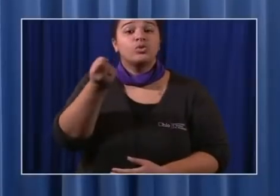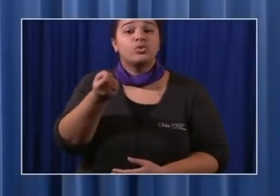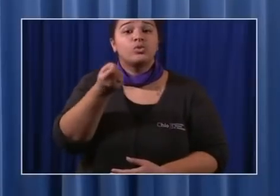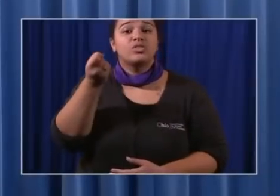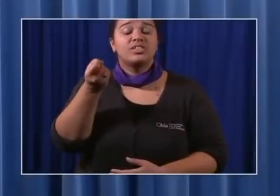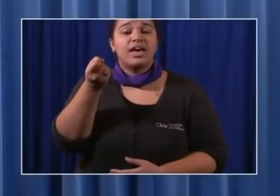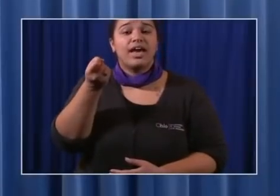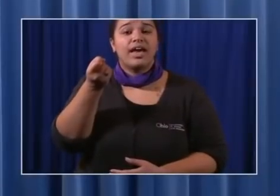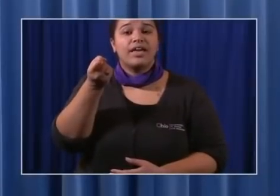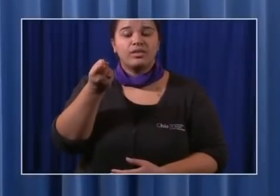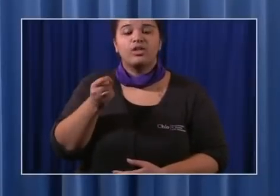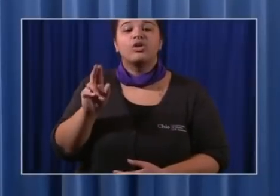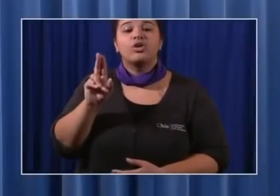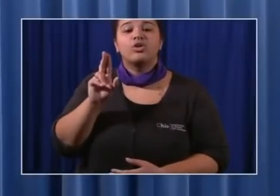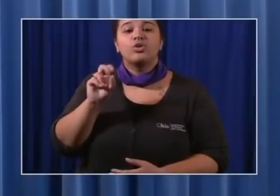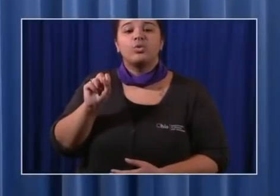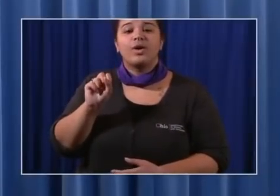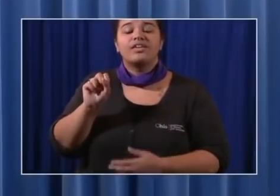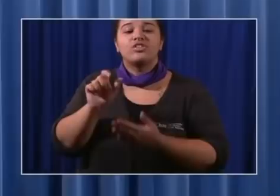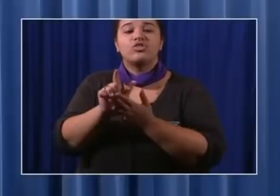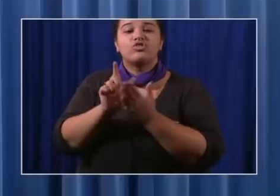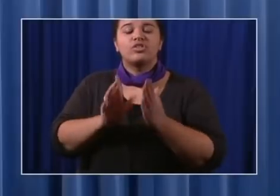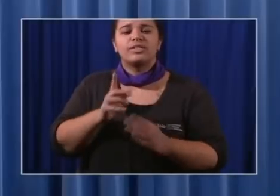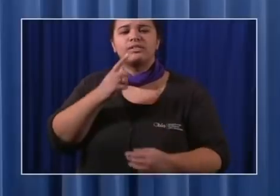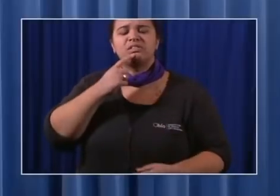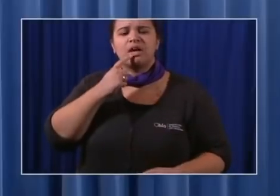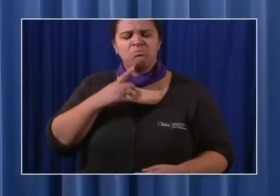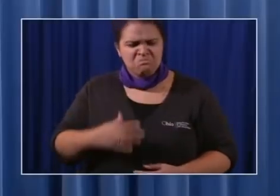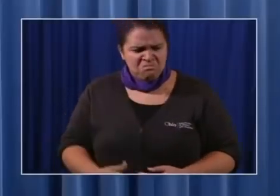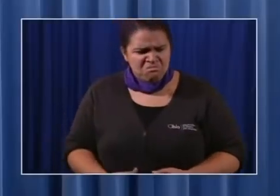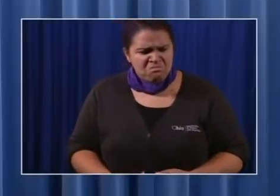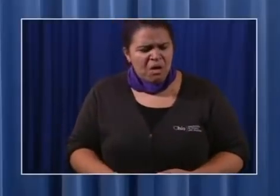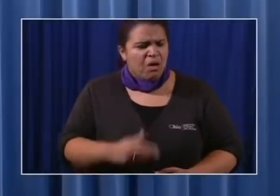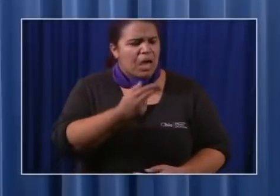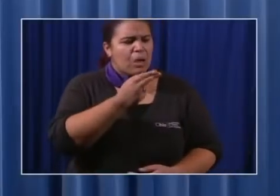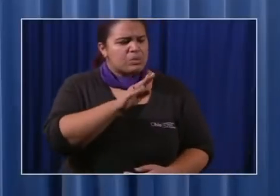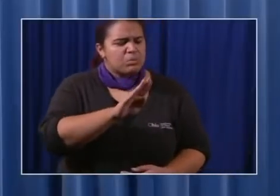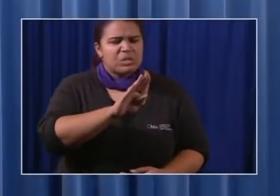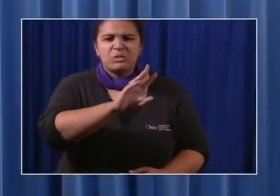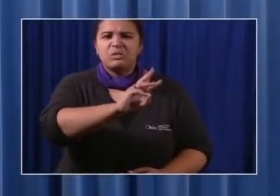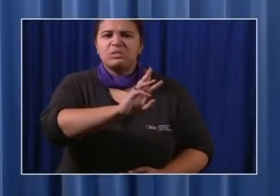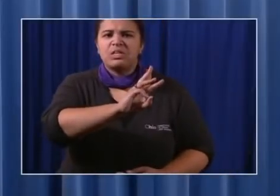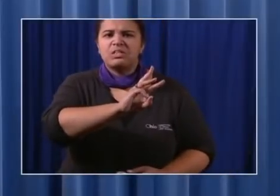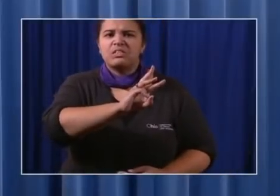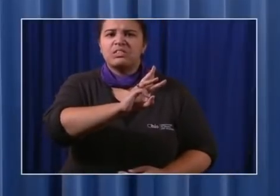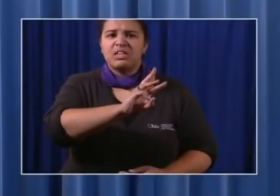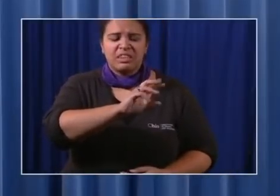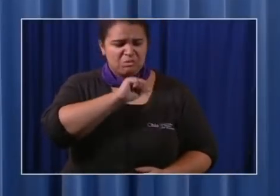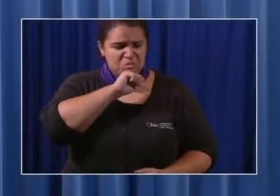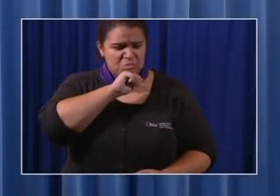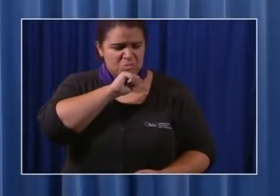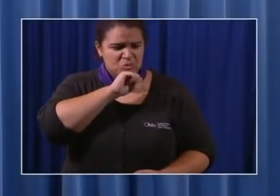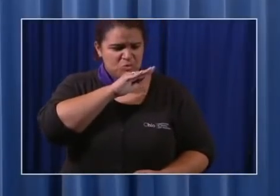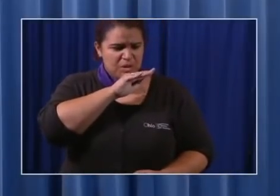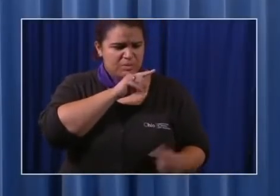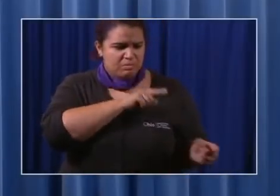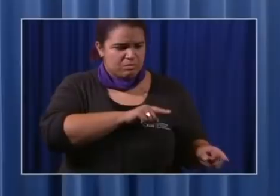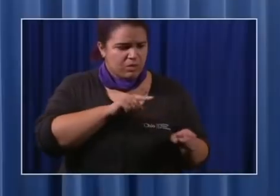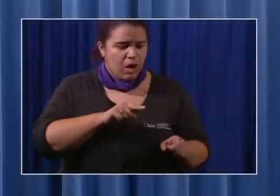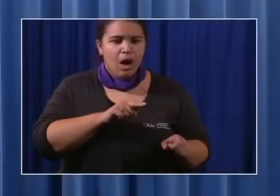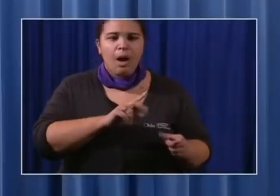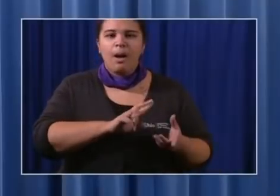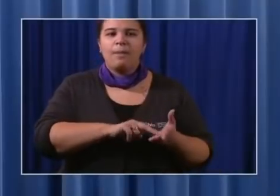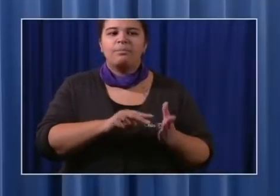there was no way that the corrupt scheme around House Bill 6 could have been carried out without the use of dark money